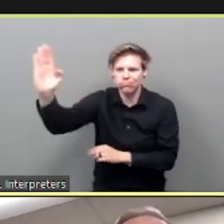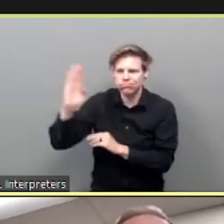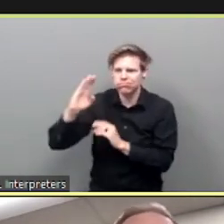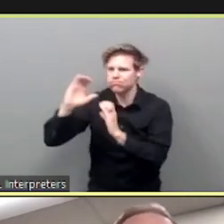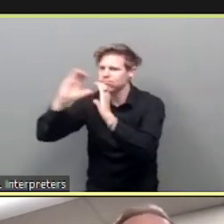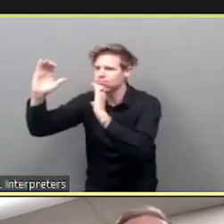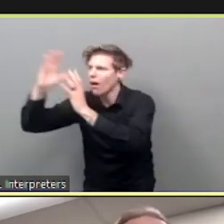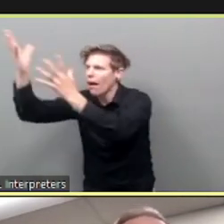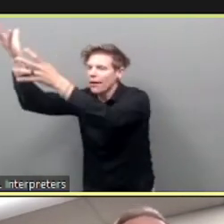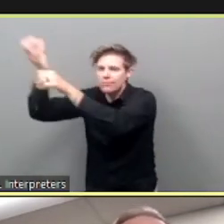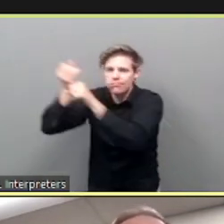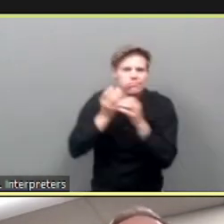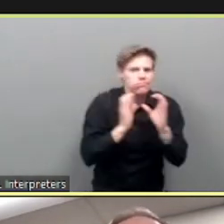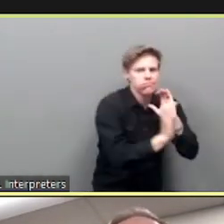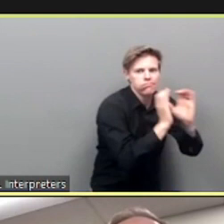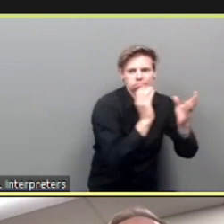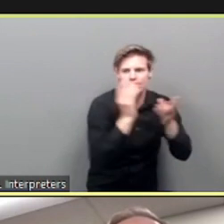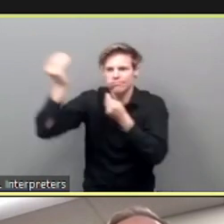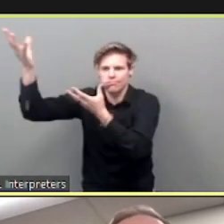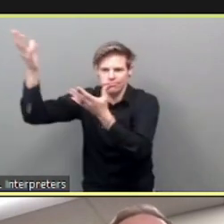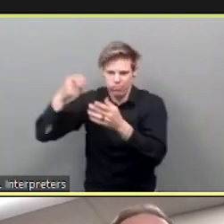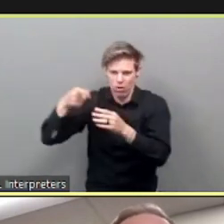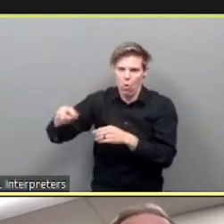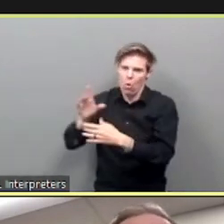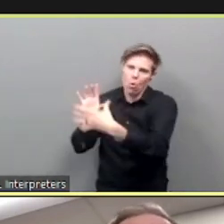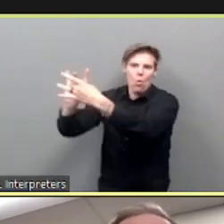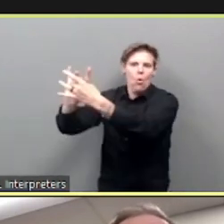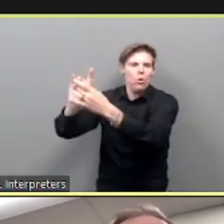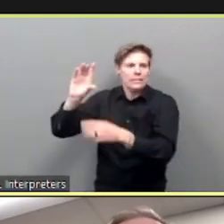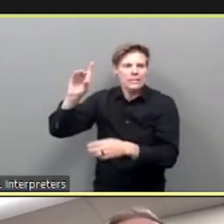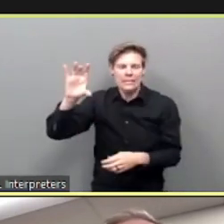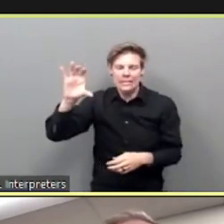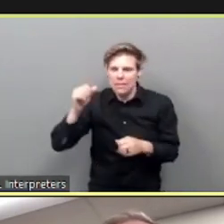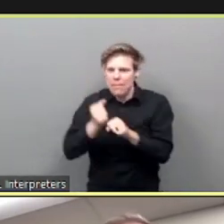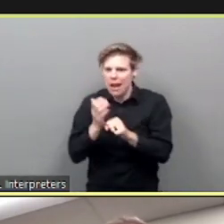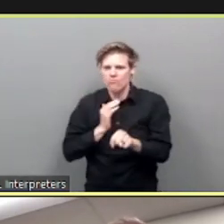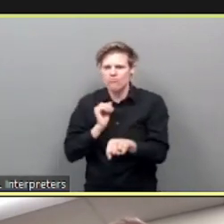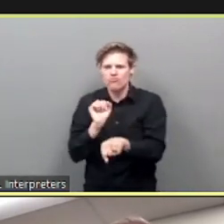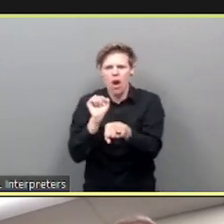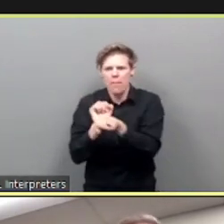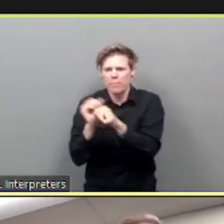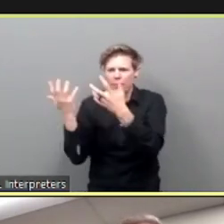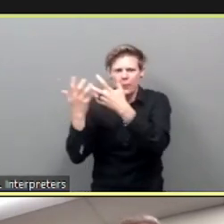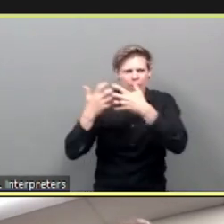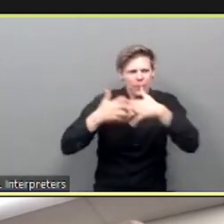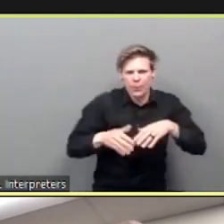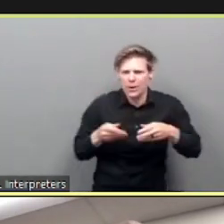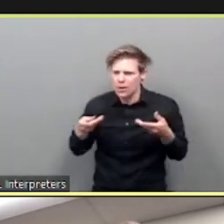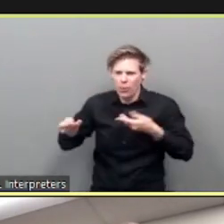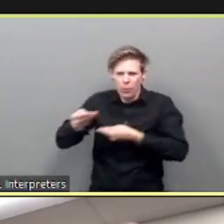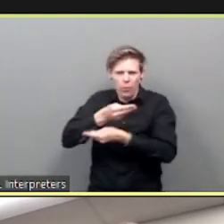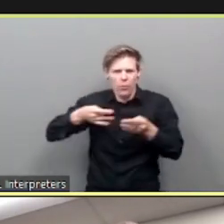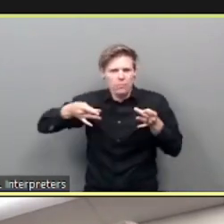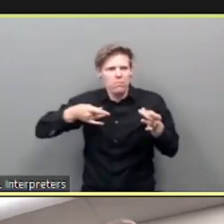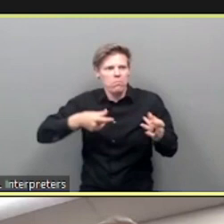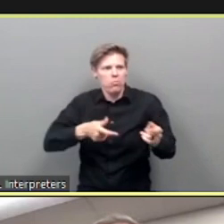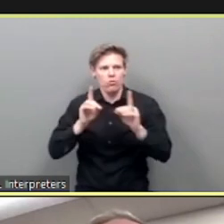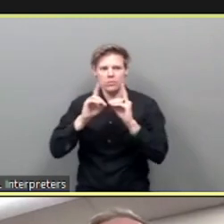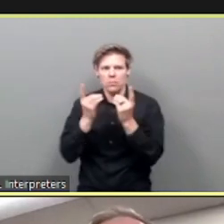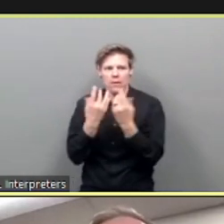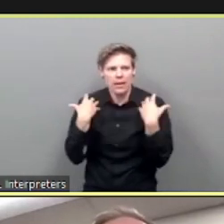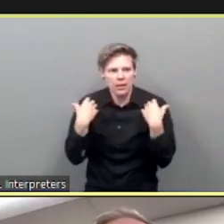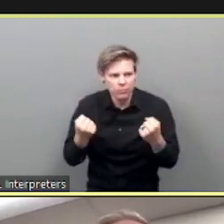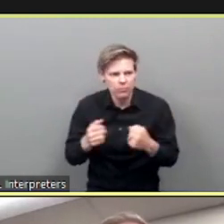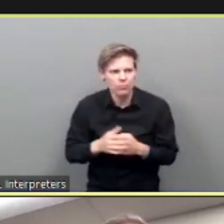we do our jobs and how we manage the pandemic here at DOH. And likewise, Christine's the one